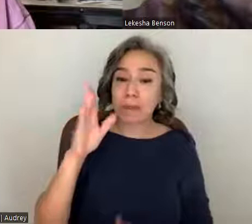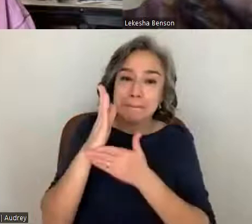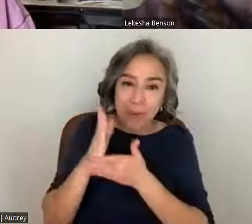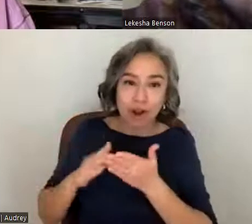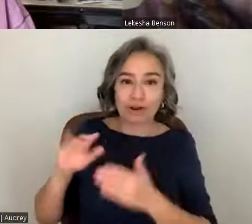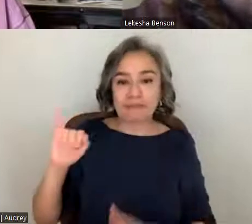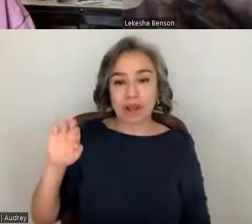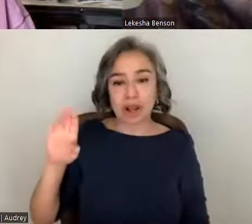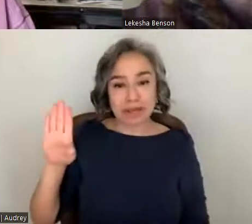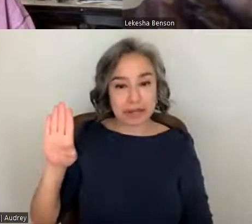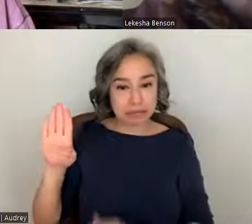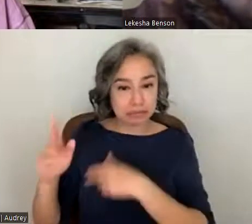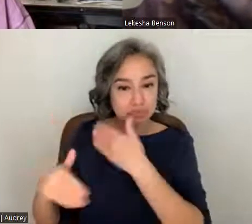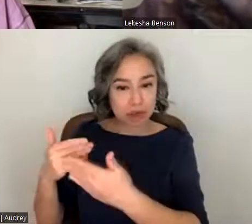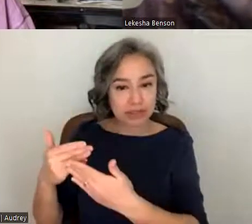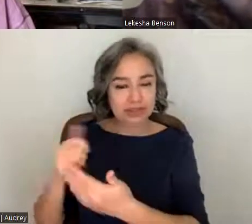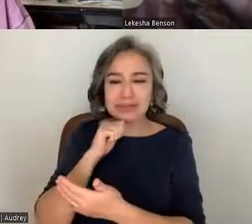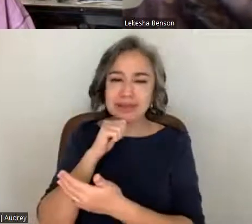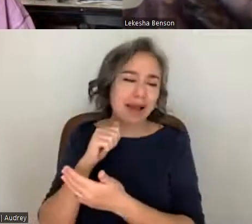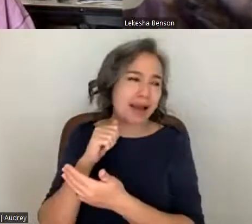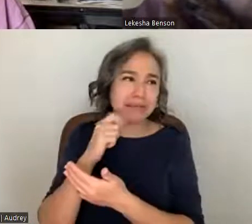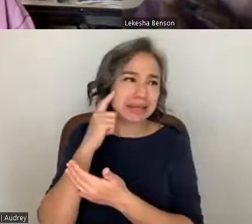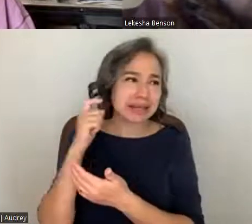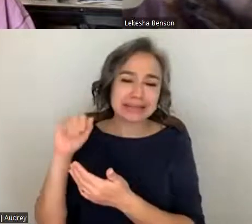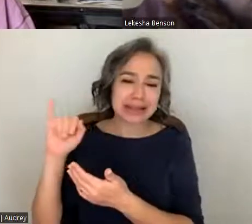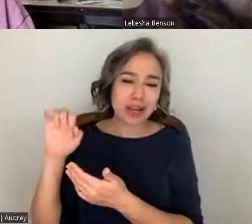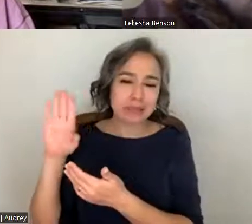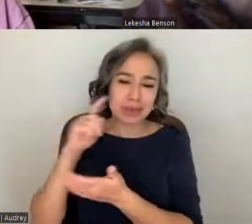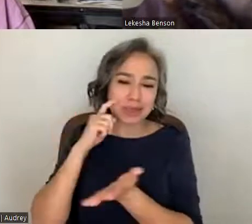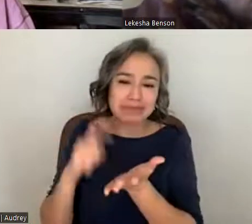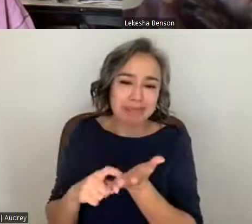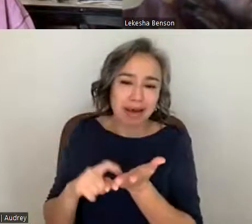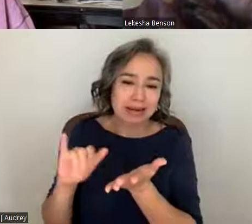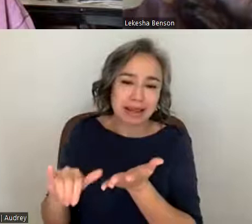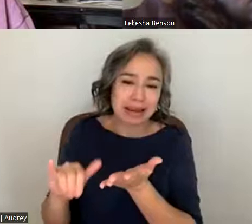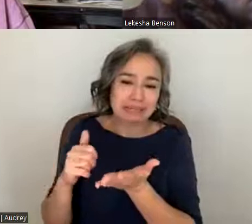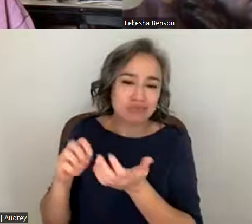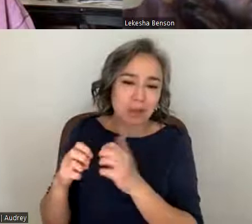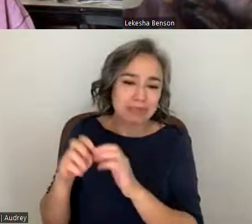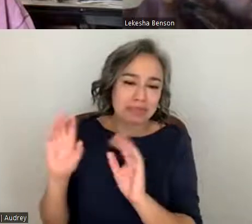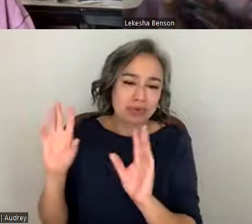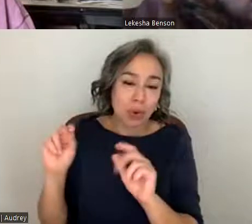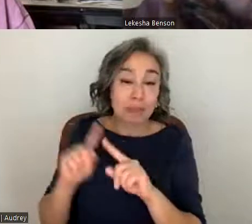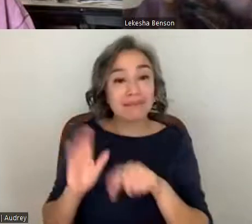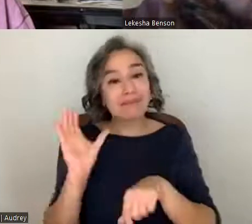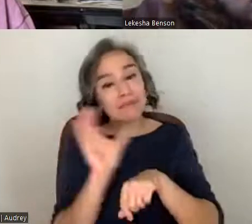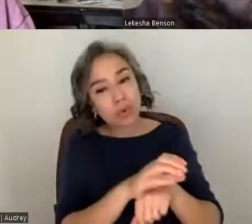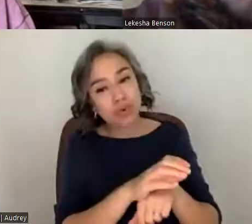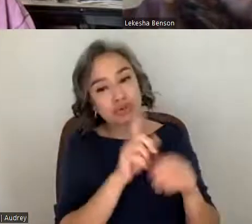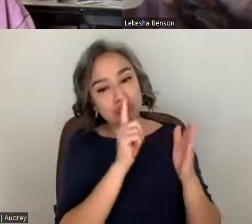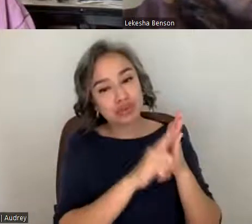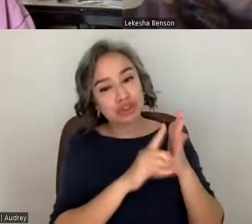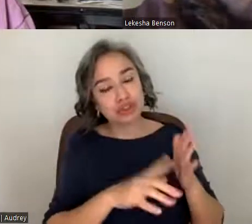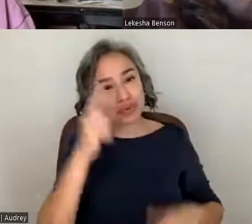an IRB or ethics board will spot some glaring problem, but because it forces the researchers to think, oh, someone else is going to look at